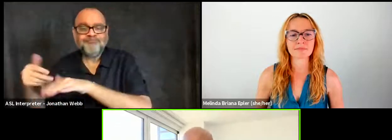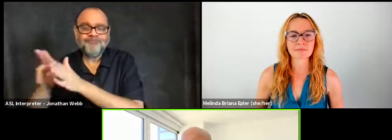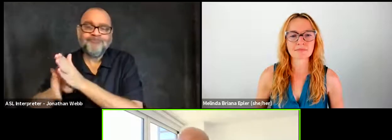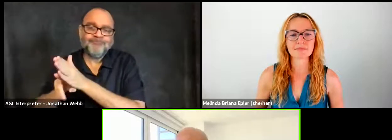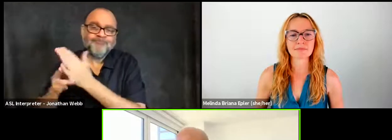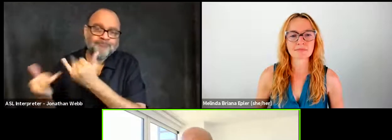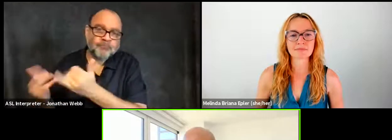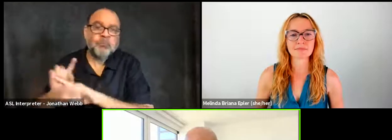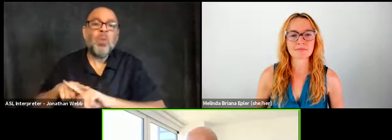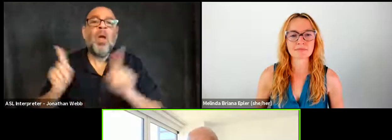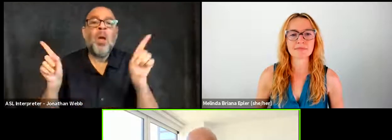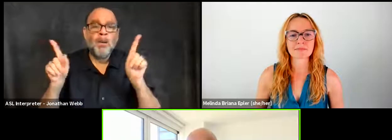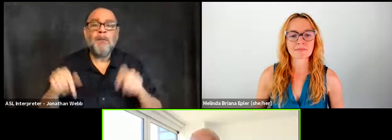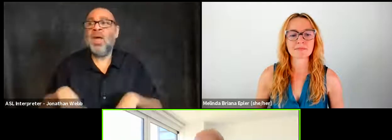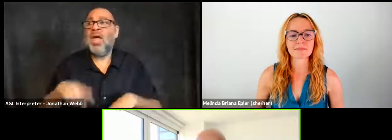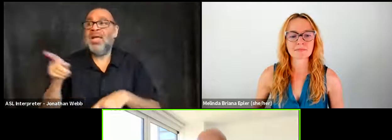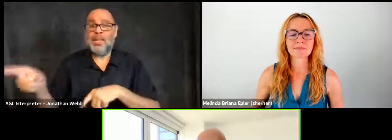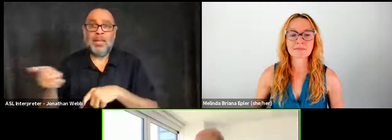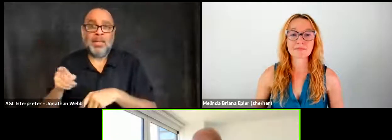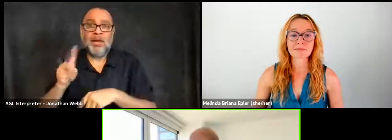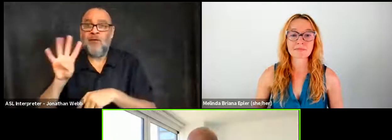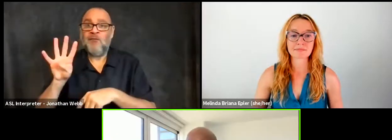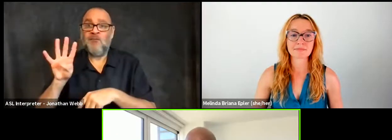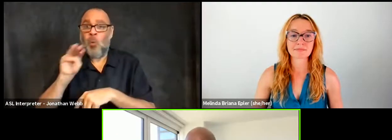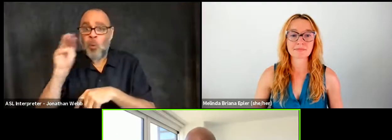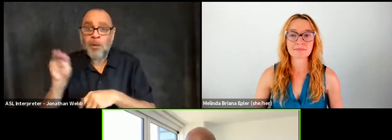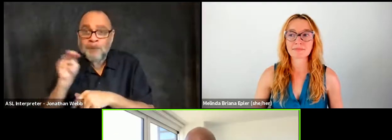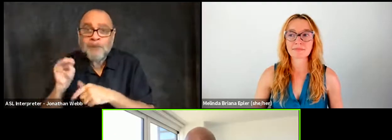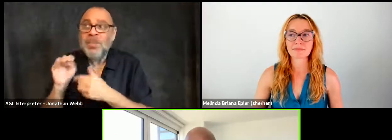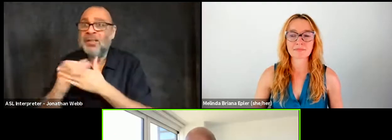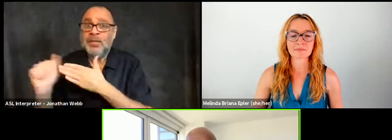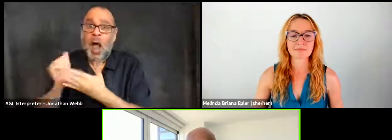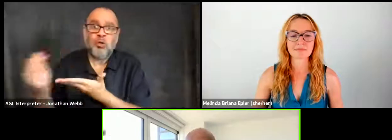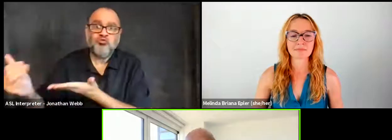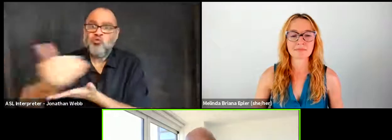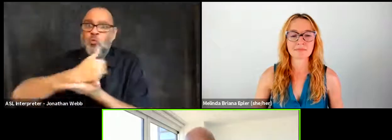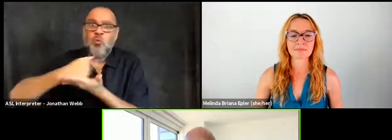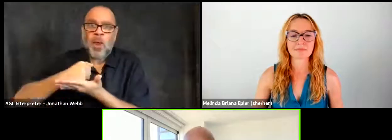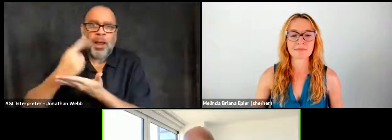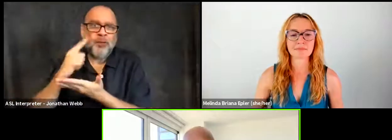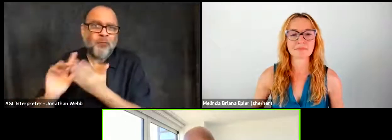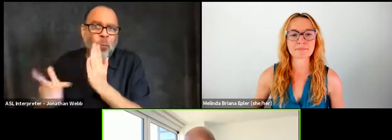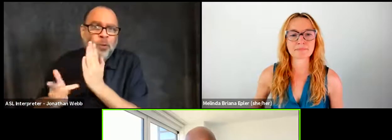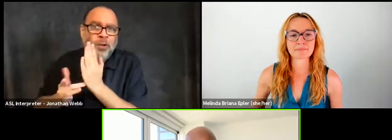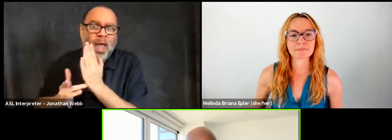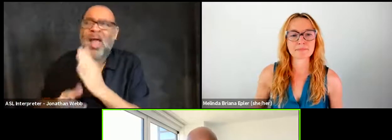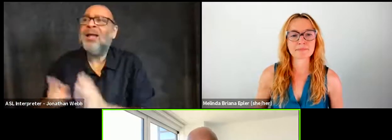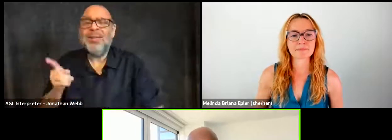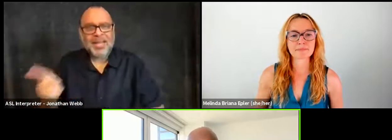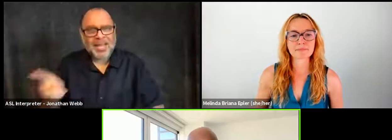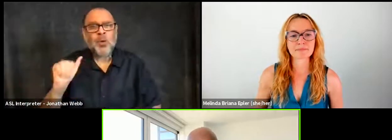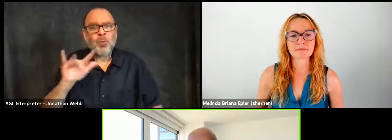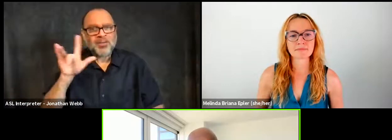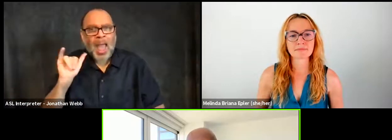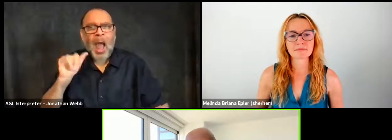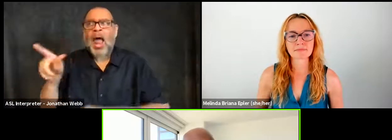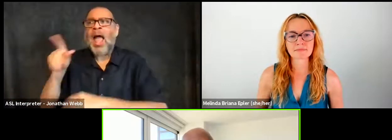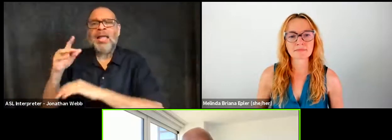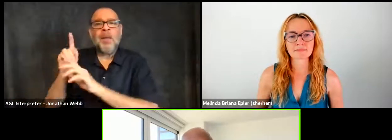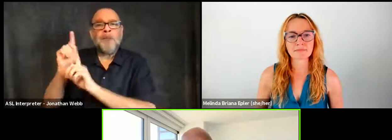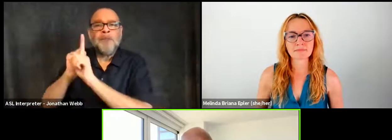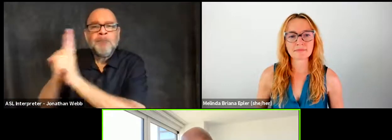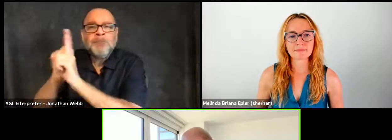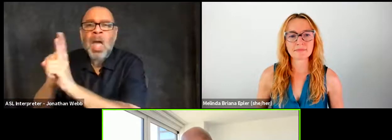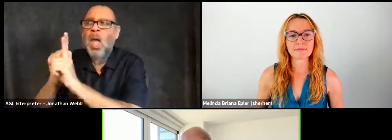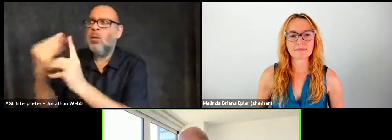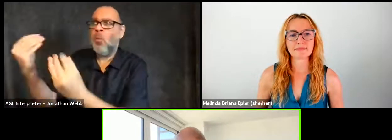it, raised $40 million before it was cool and all that. And he was my ally in that situation, giving me advice and mentoring me and asking me, am